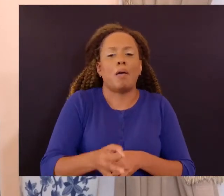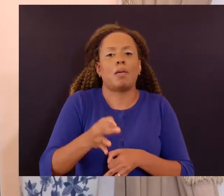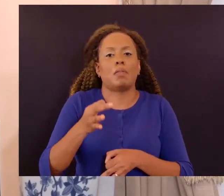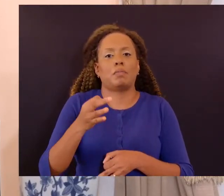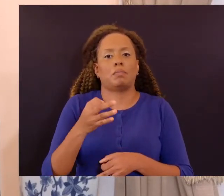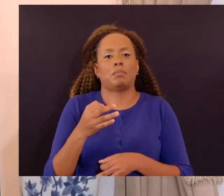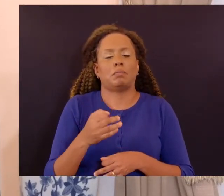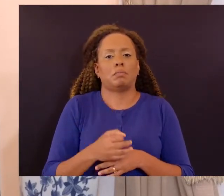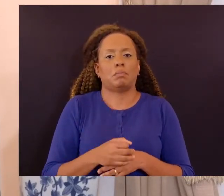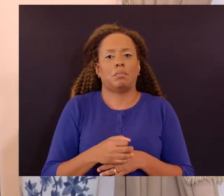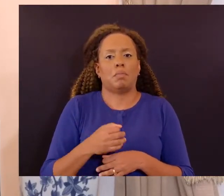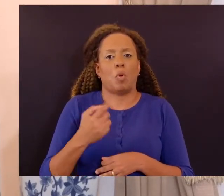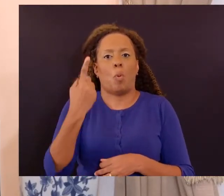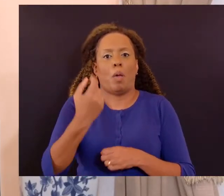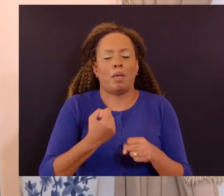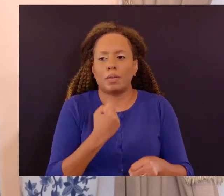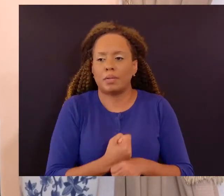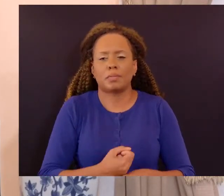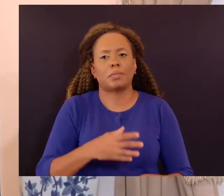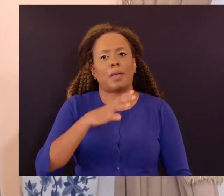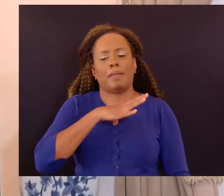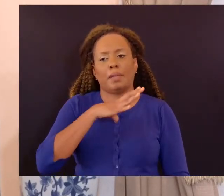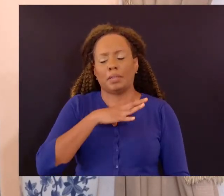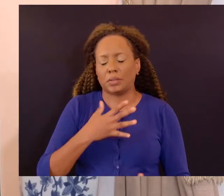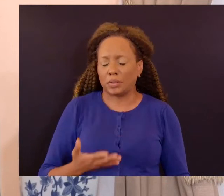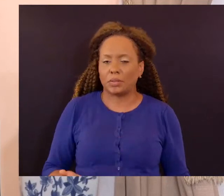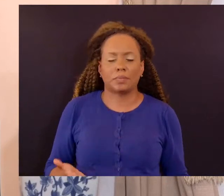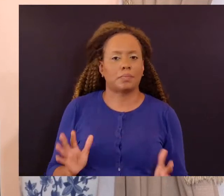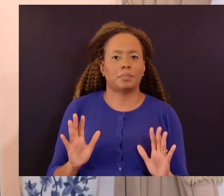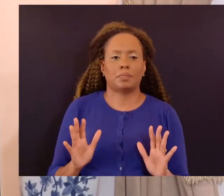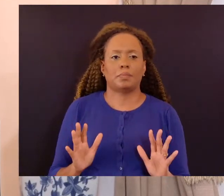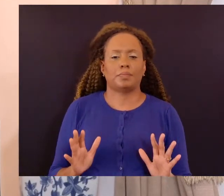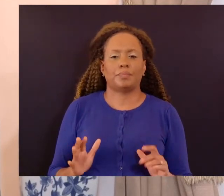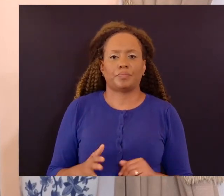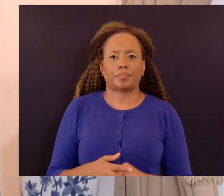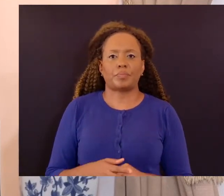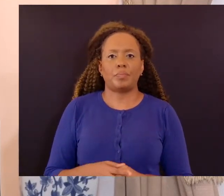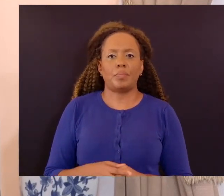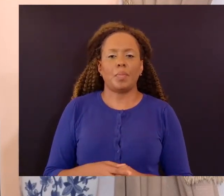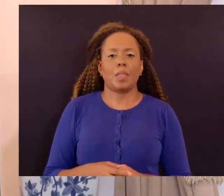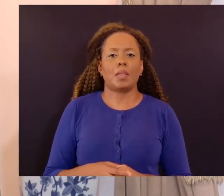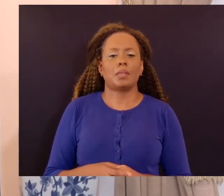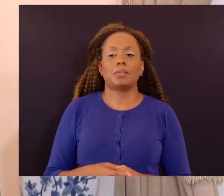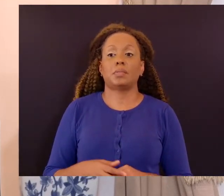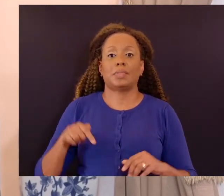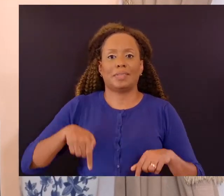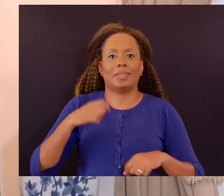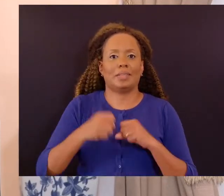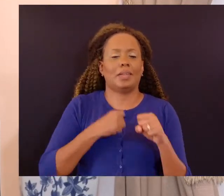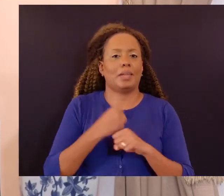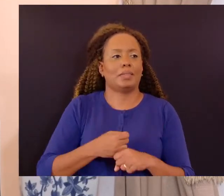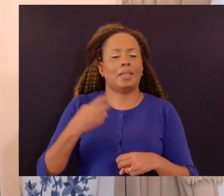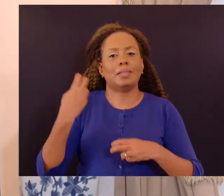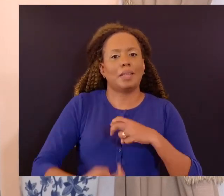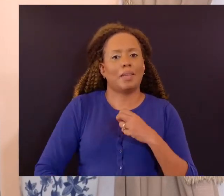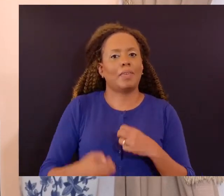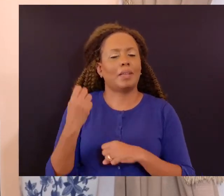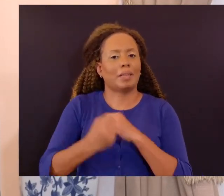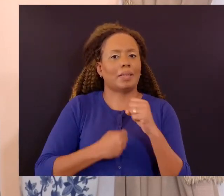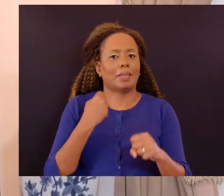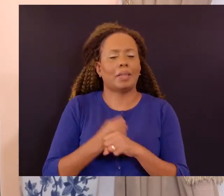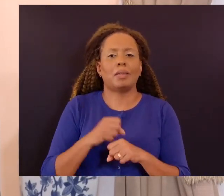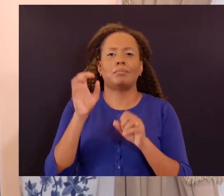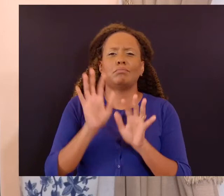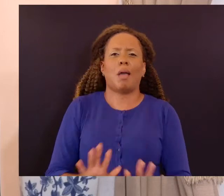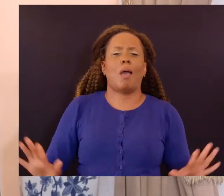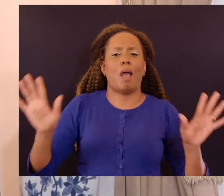to grasp certain concepts cannot be seen in the same light as it may have been seen in previous years. And truthfully, across the